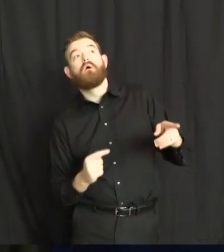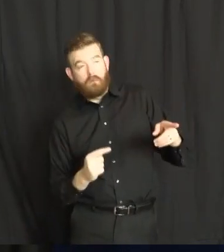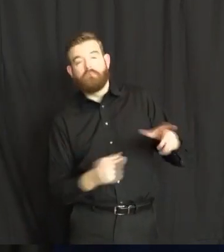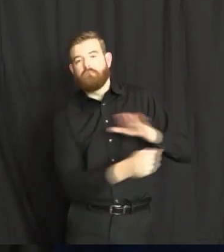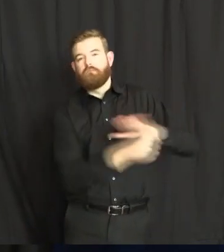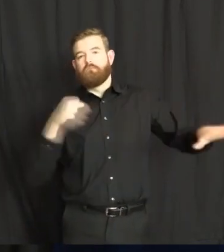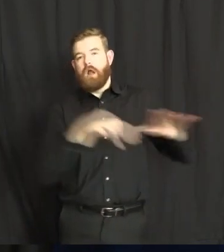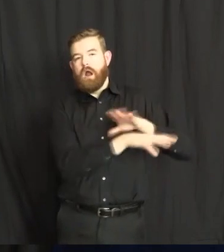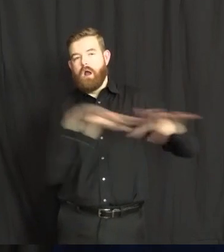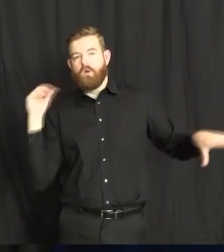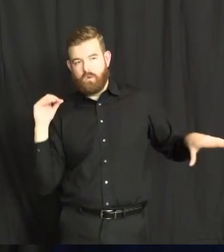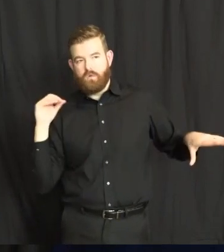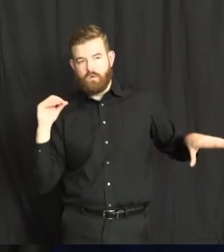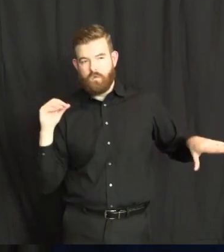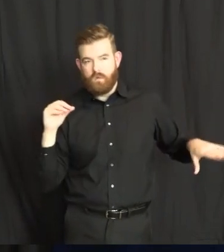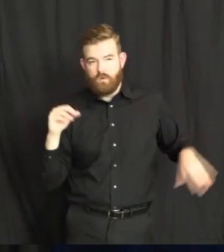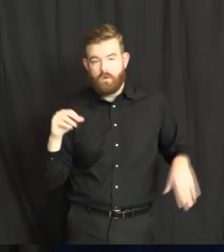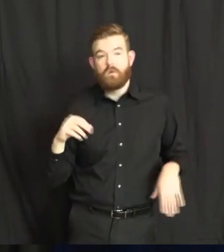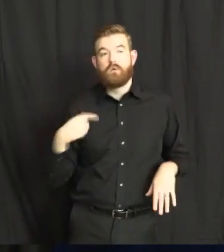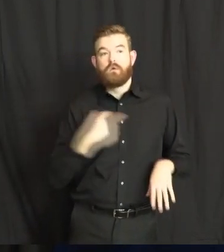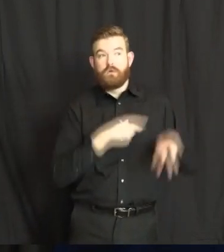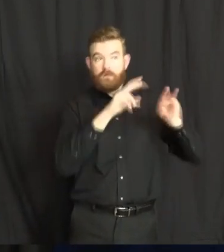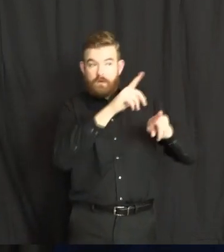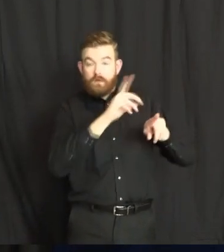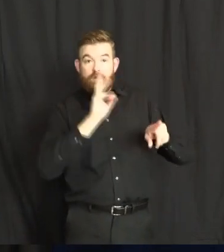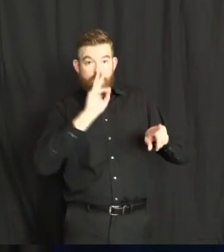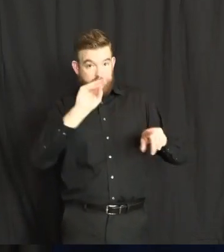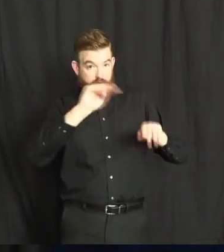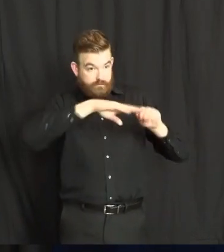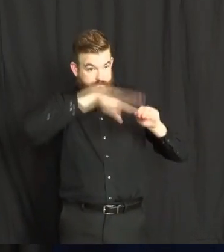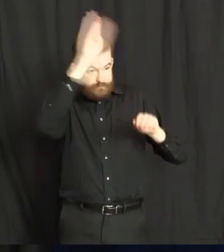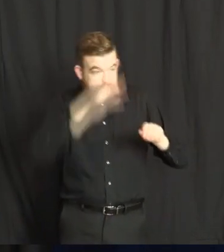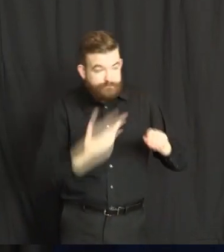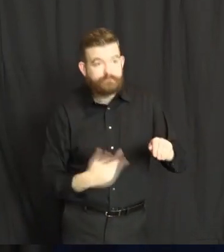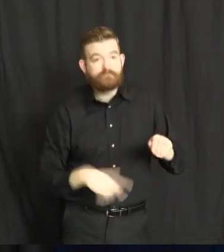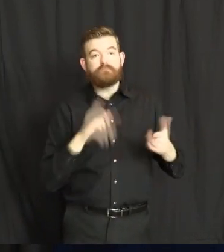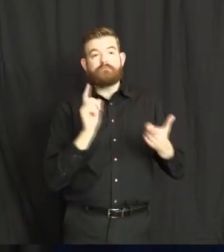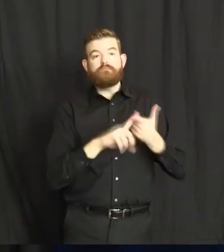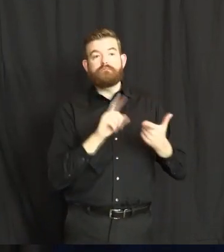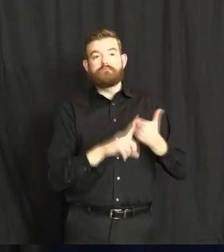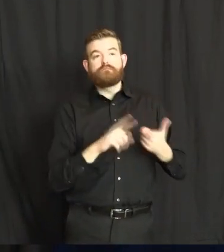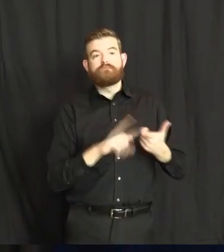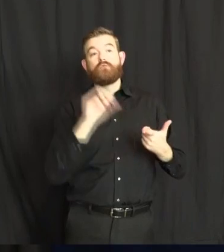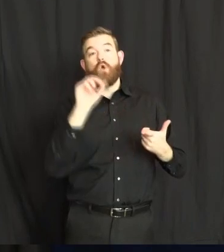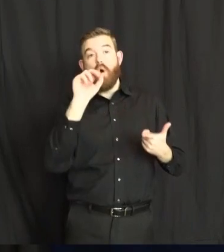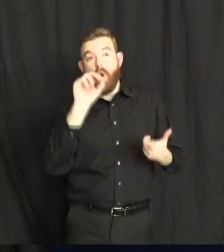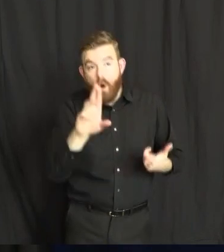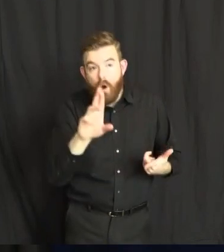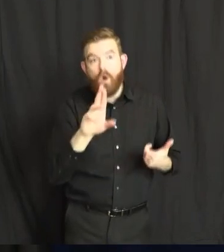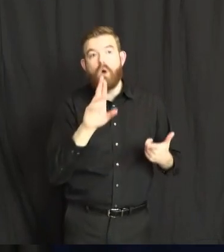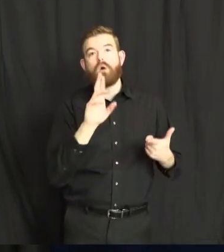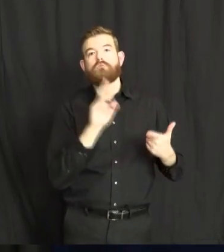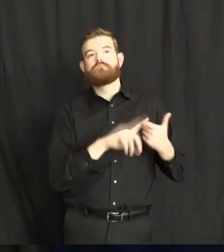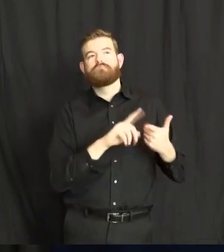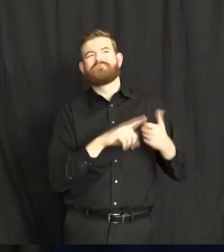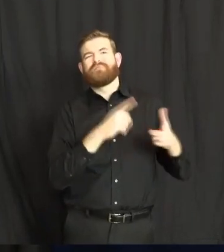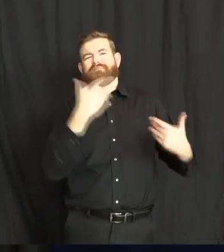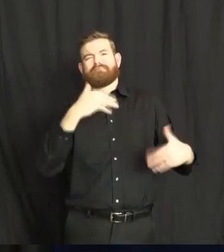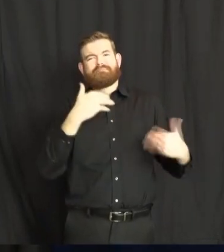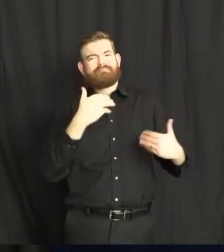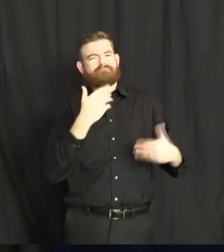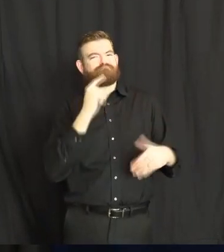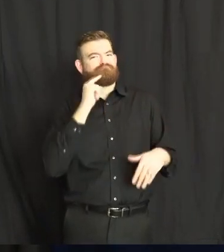and over, those with high-risk medical conditions based on CDC and DOH guidance,